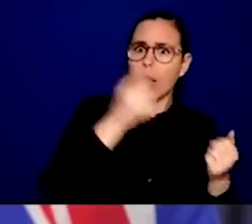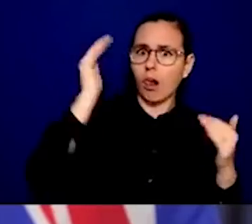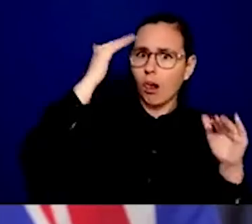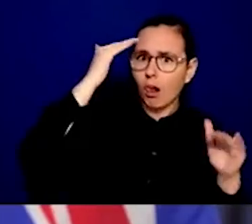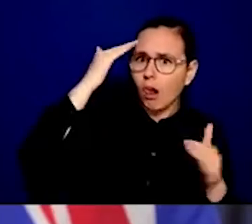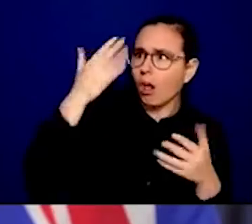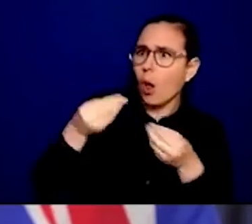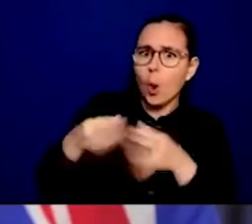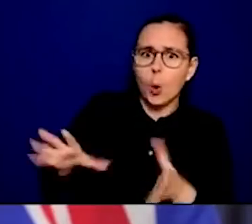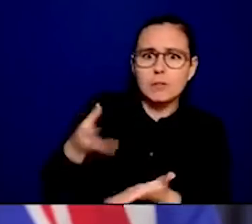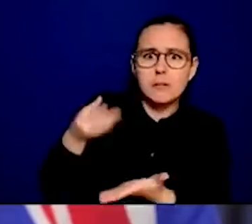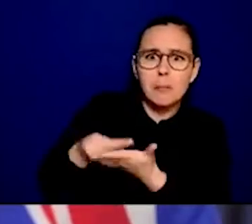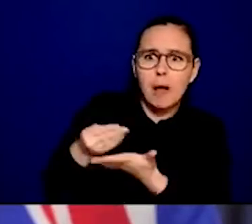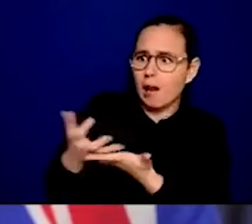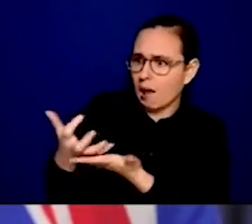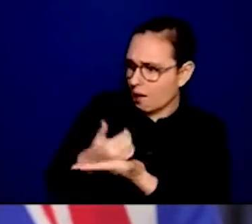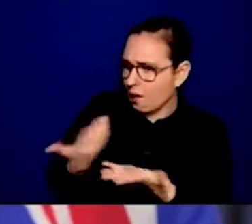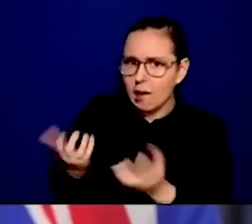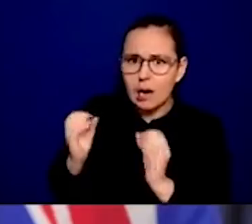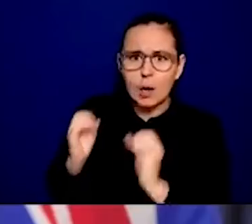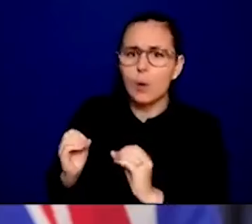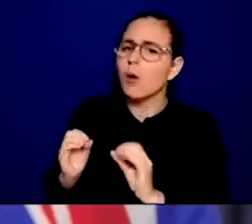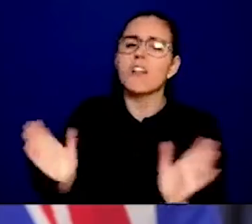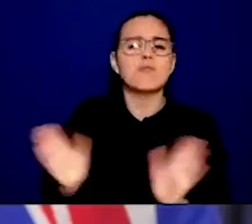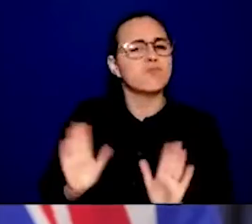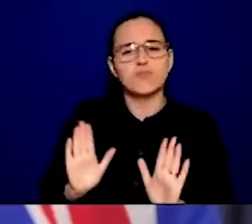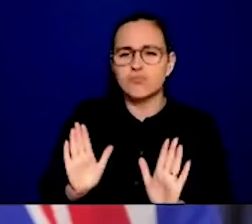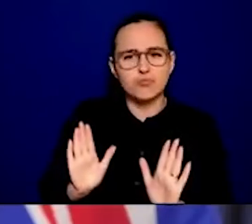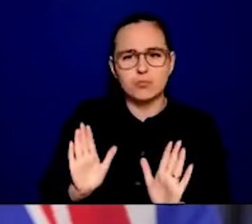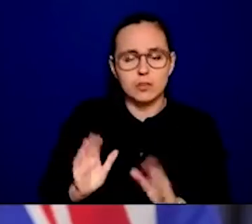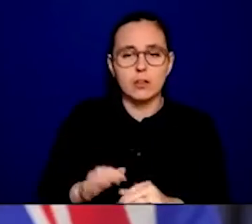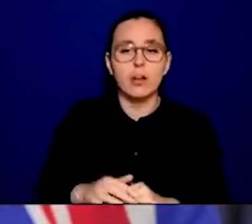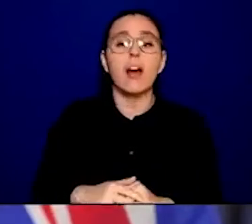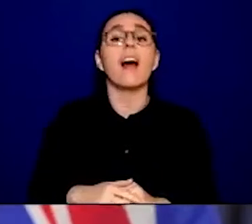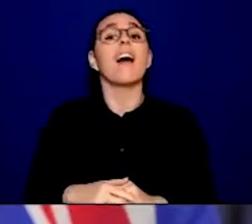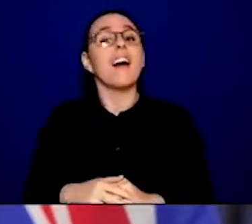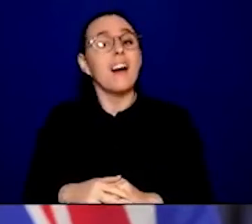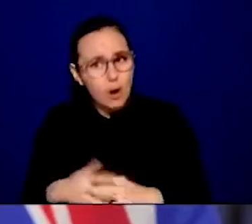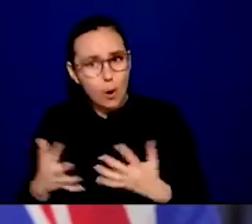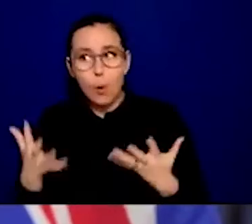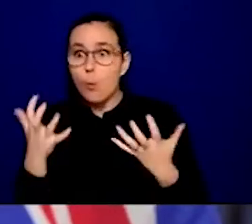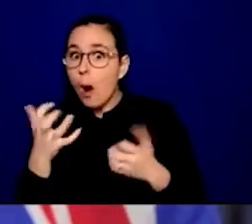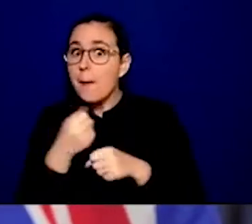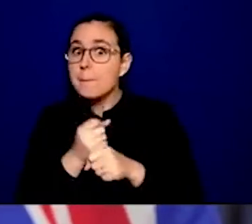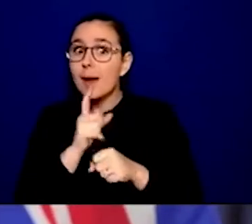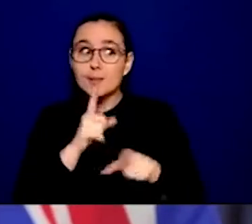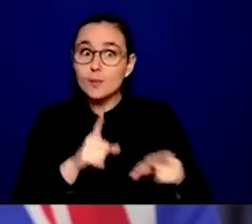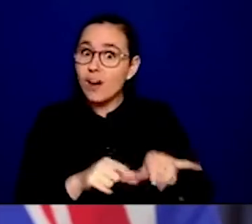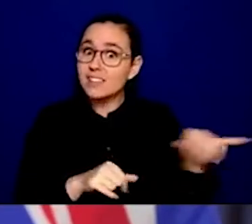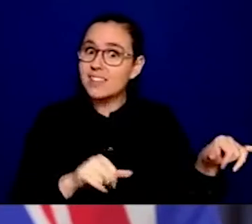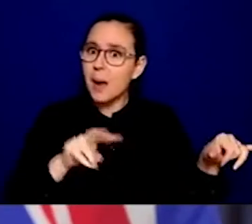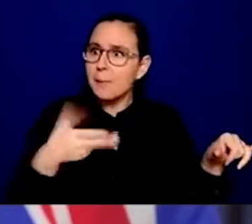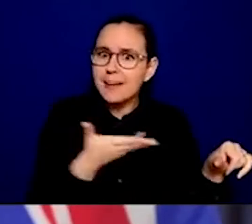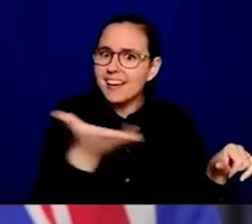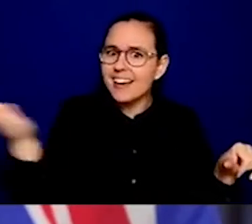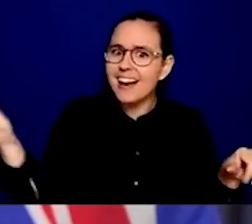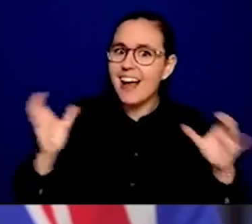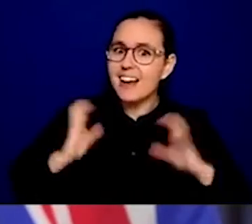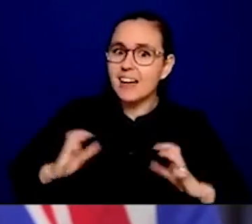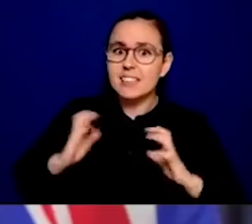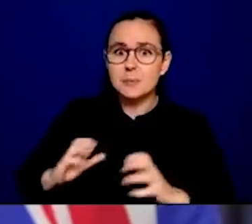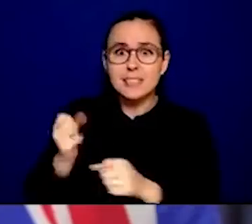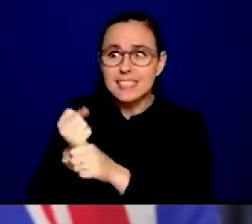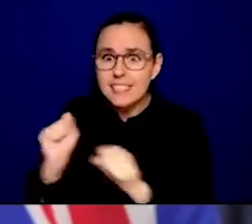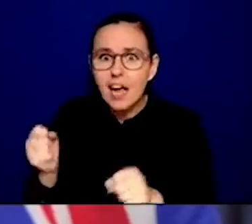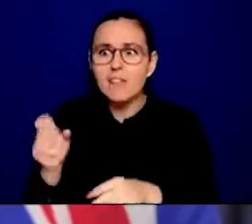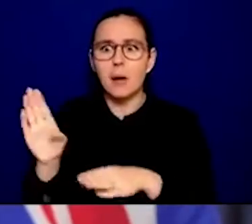the customers and their employees are safe, and to our community by reducing the spread of COVID-19. Now we